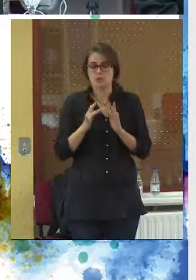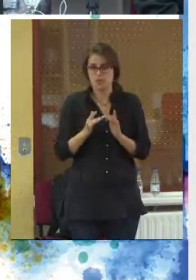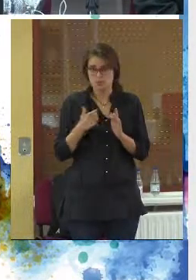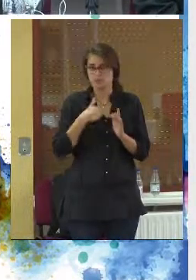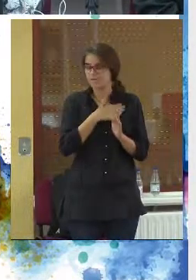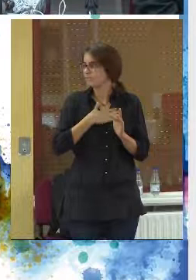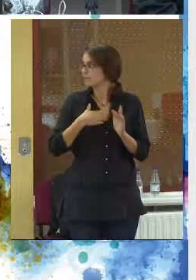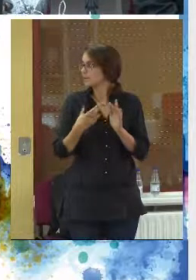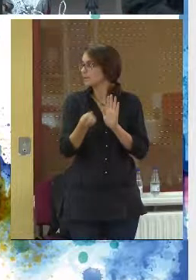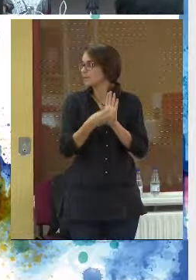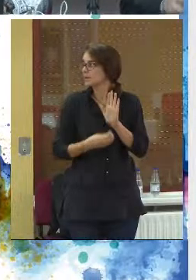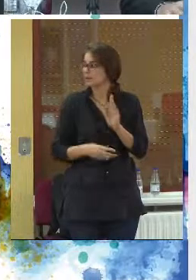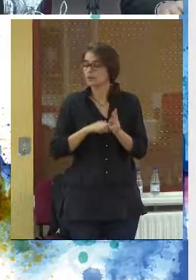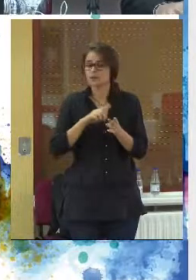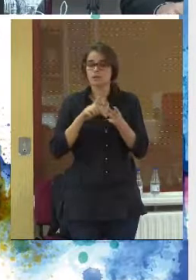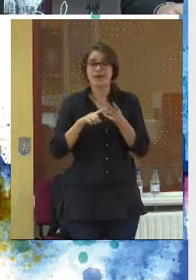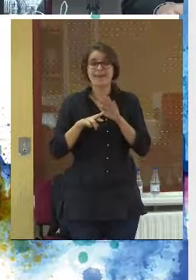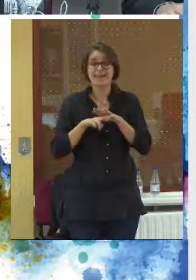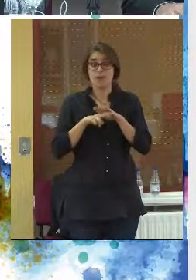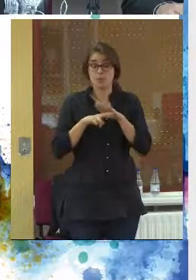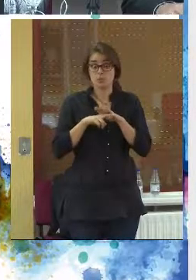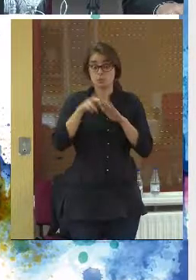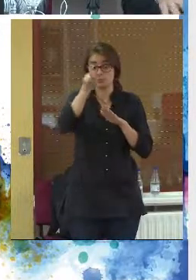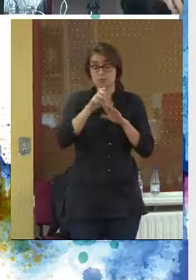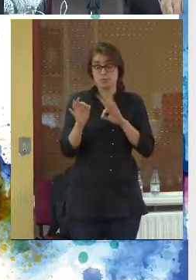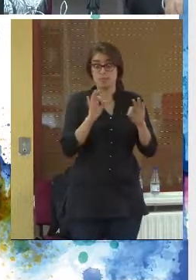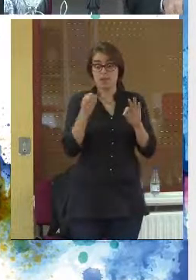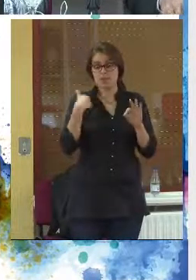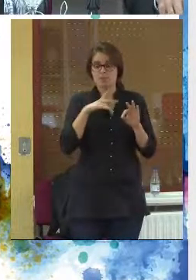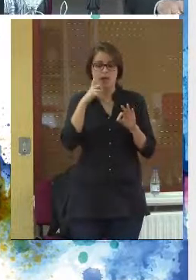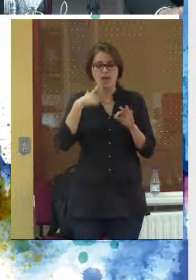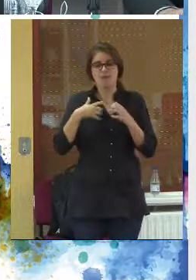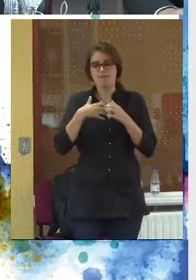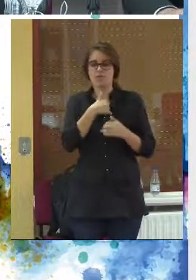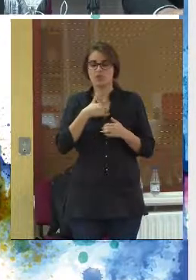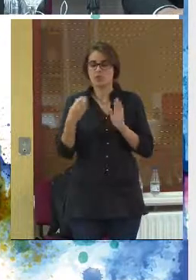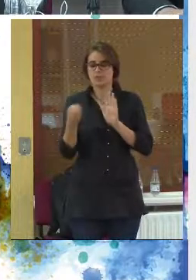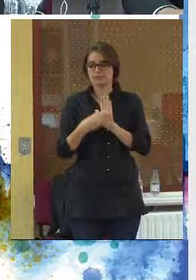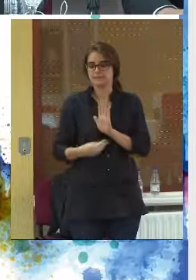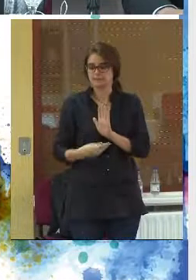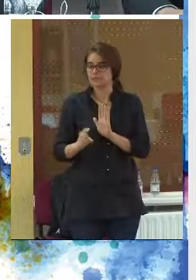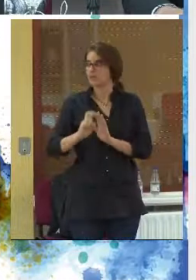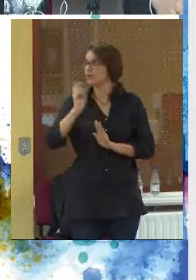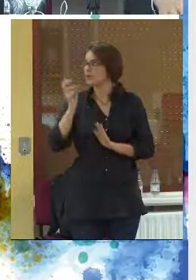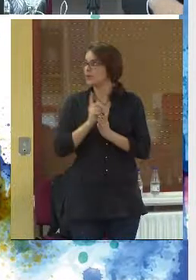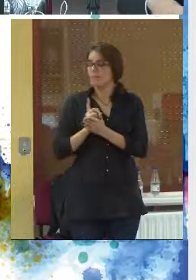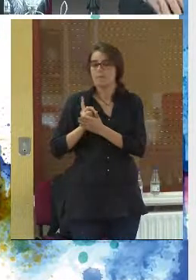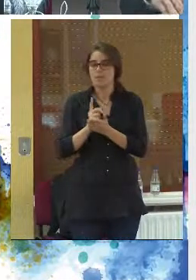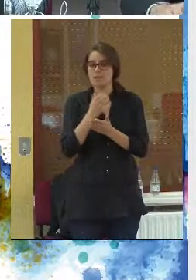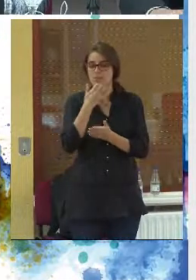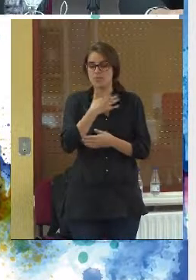the resources uploaded by the tutors, and additionally a map functionality